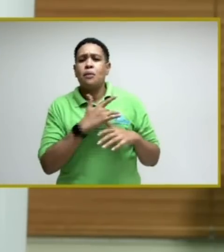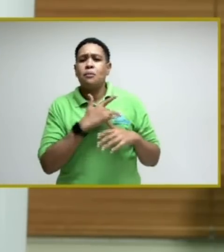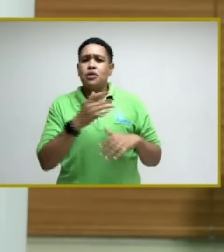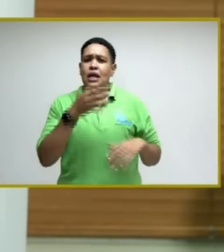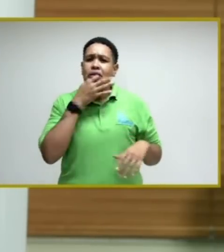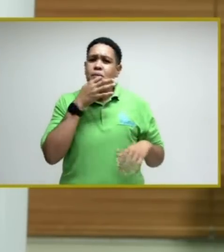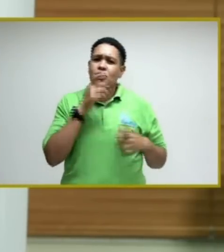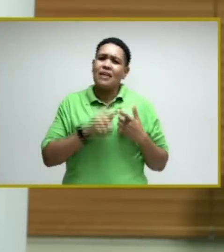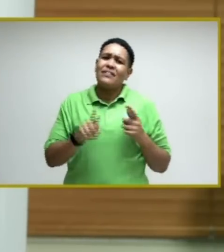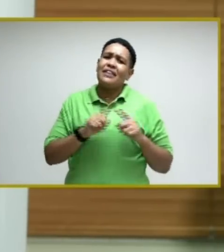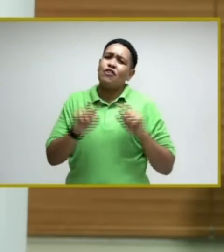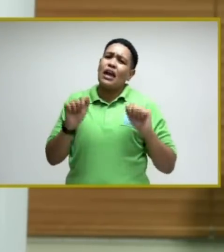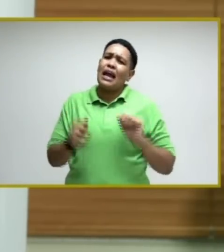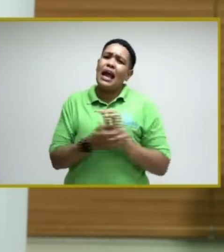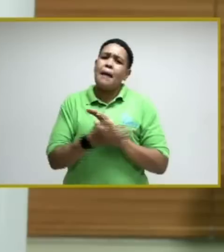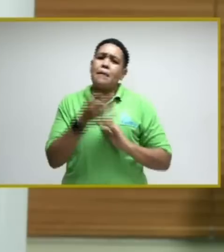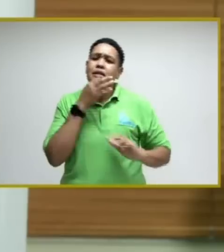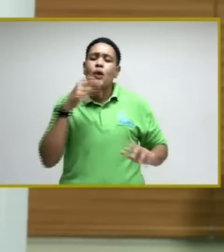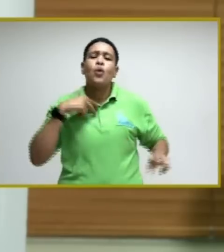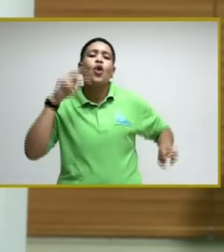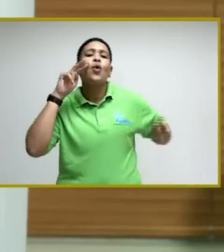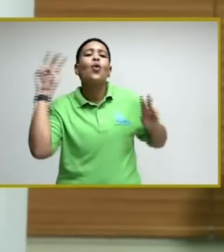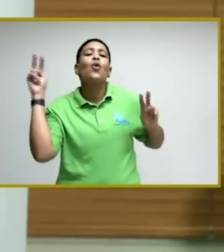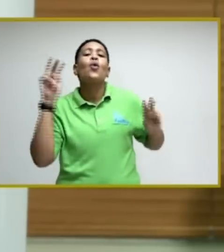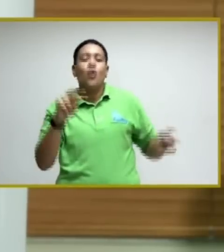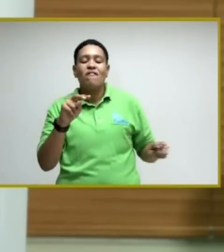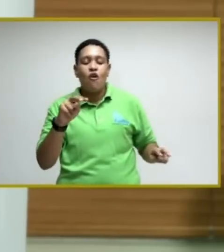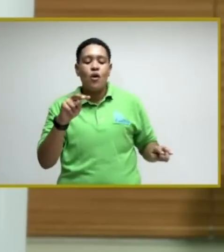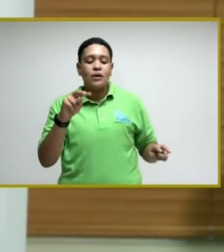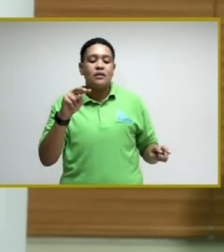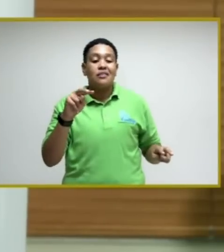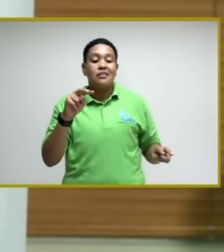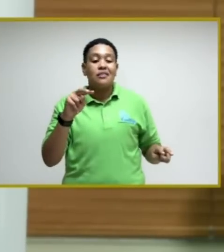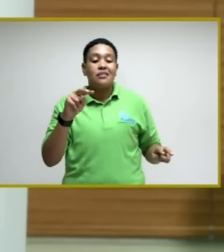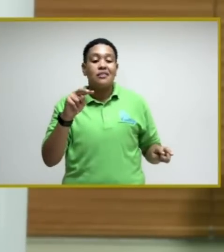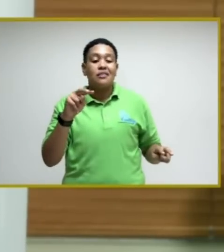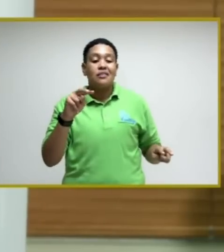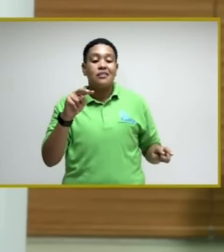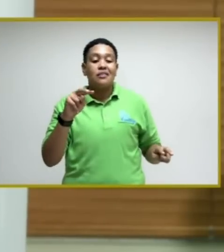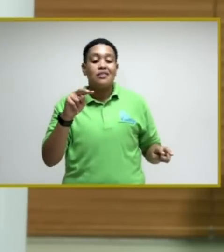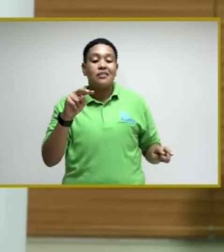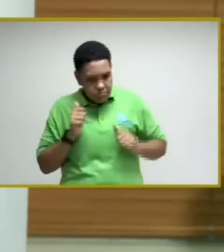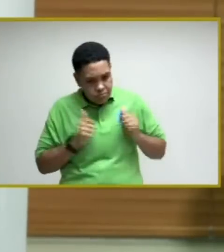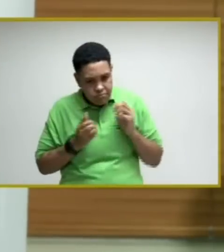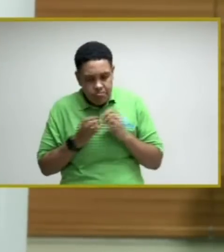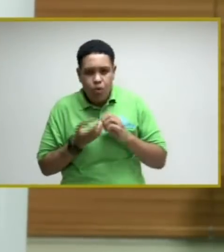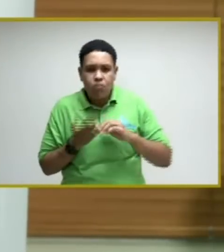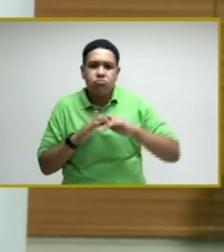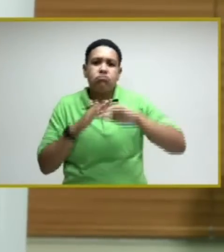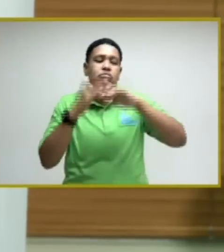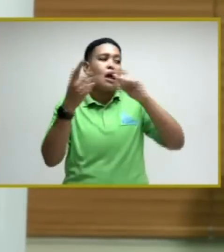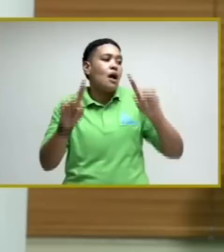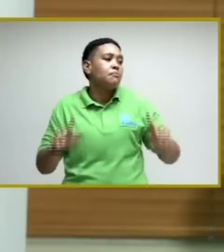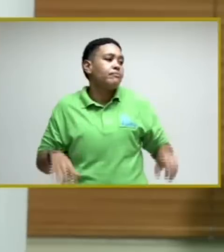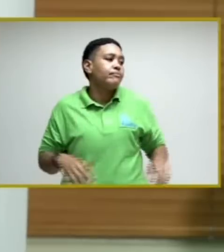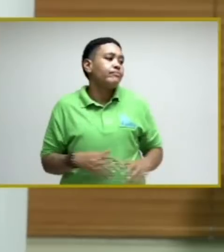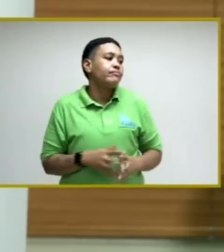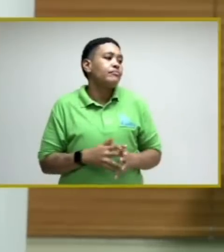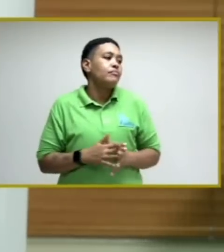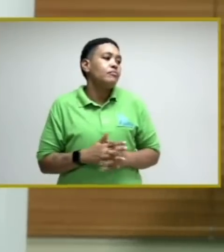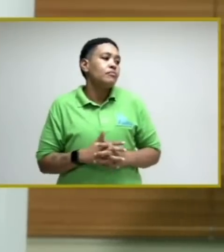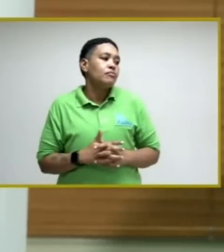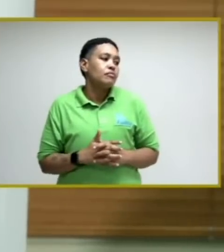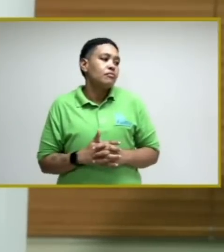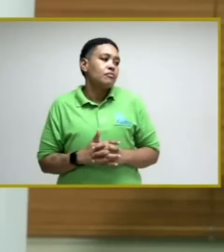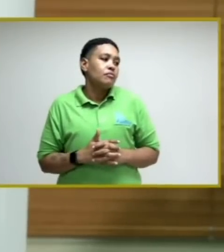additional capacity, and we look forward to really ramping up. I wanted to